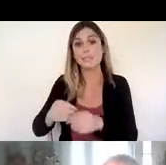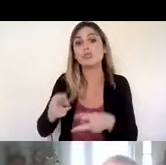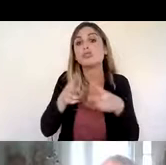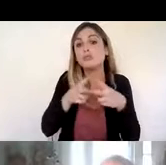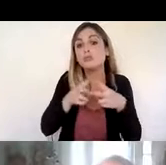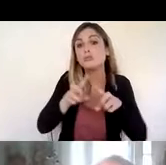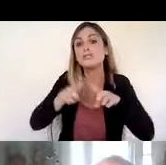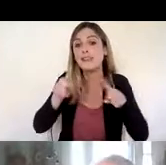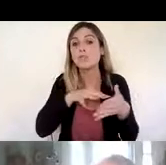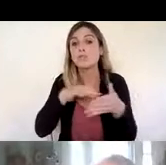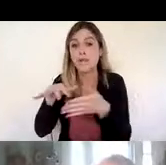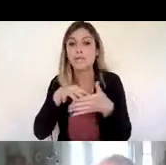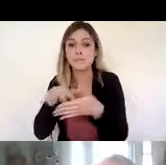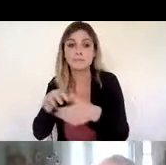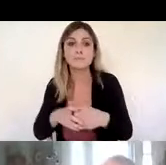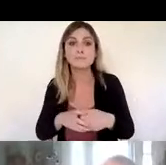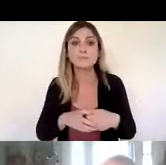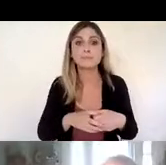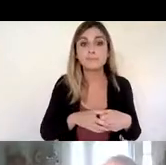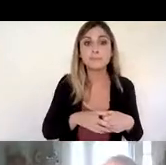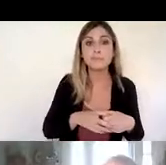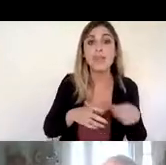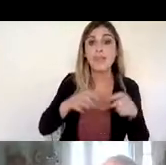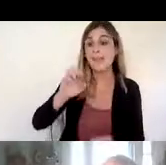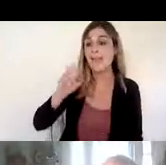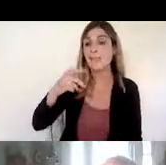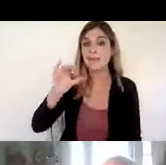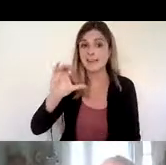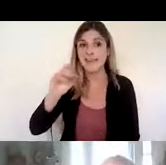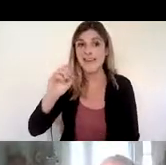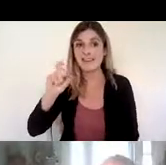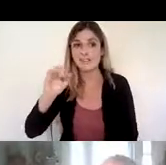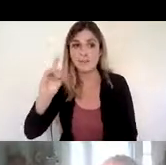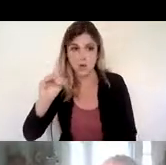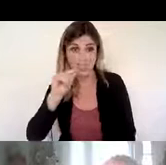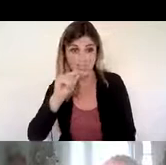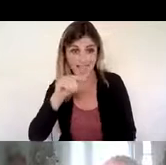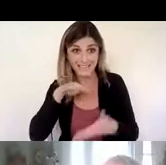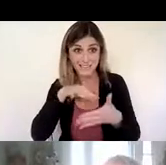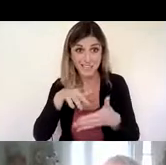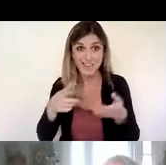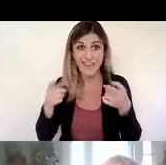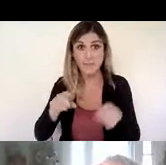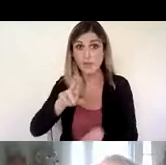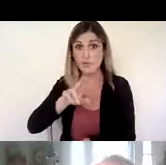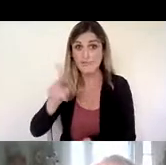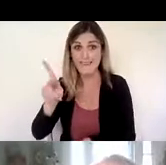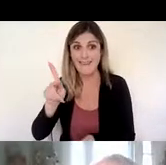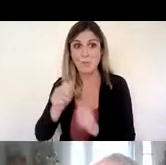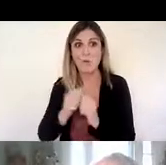a study of about 65,000 people. They are mostly health conscious, and 4% of them are vegans.